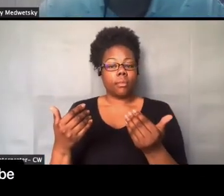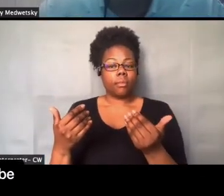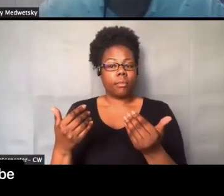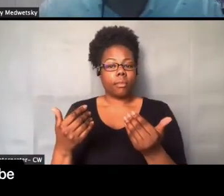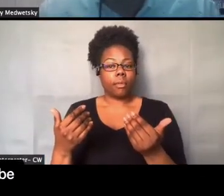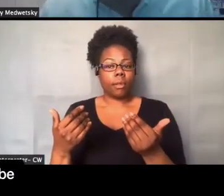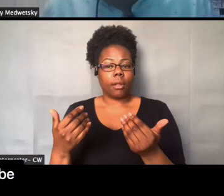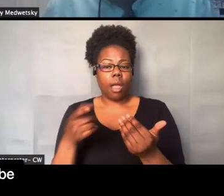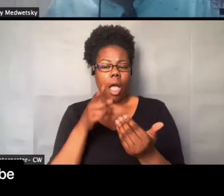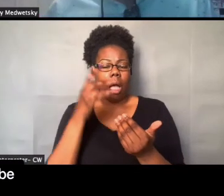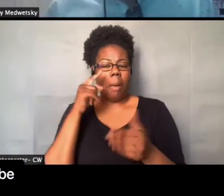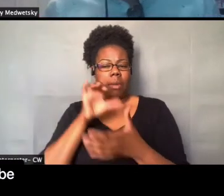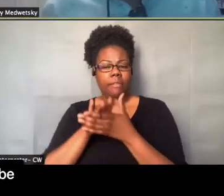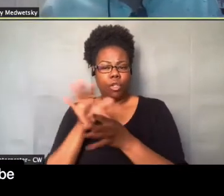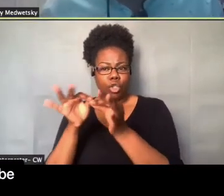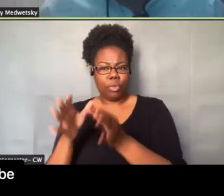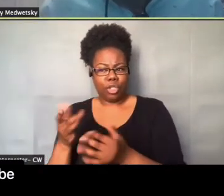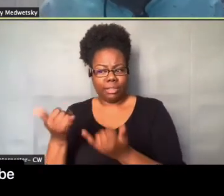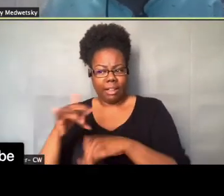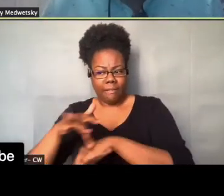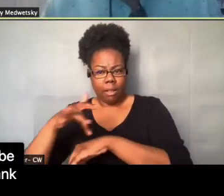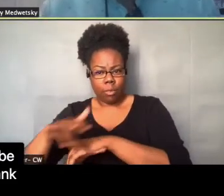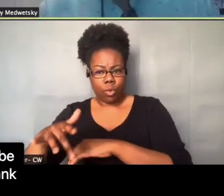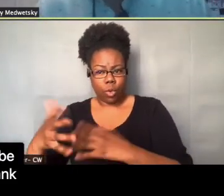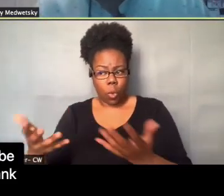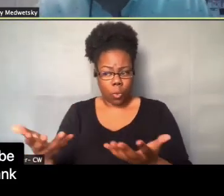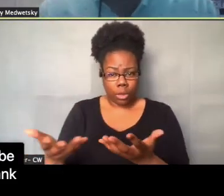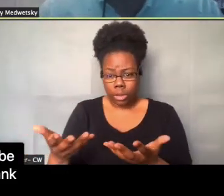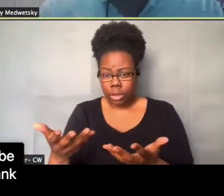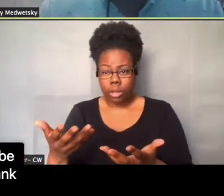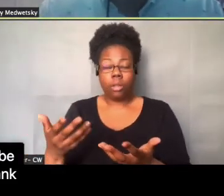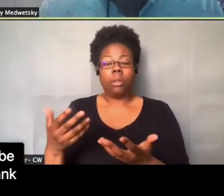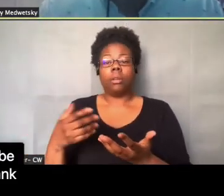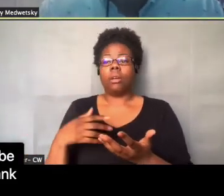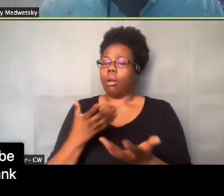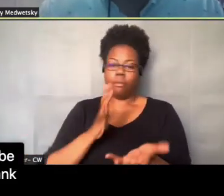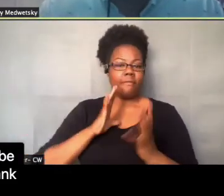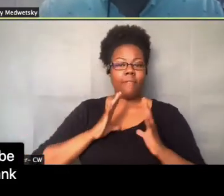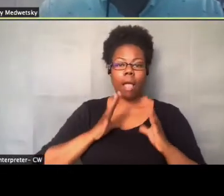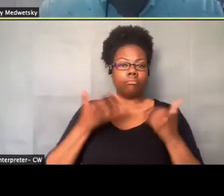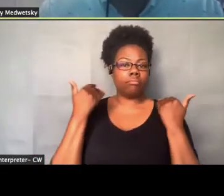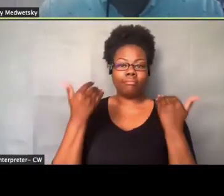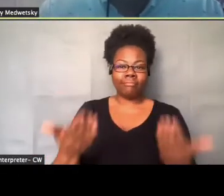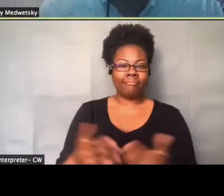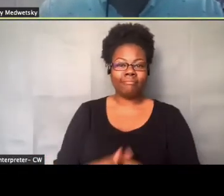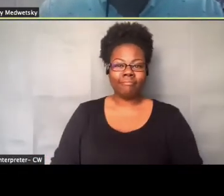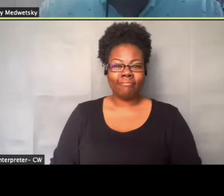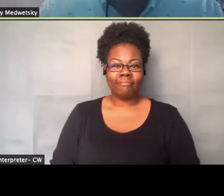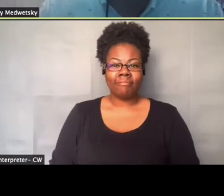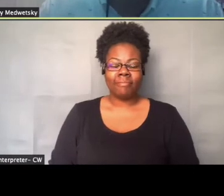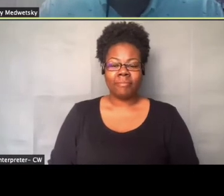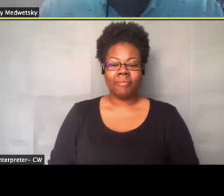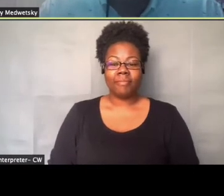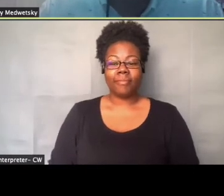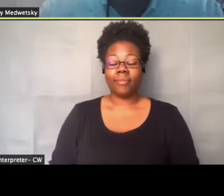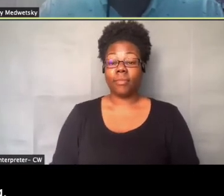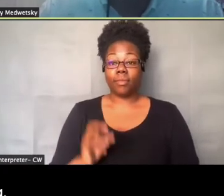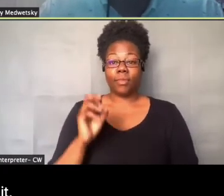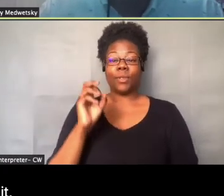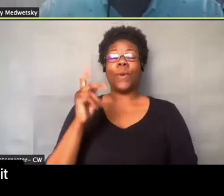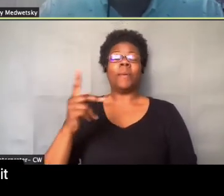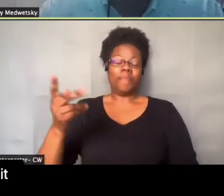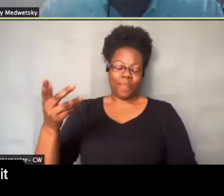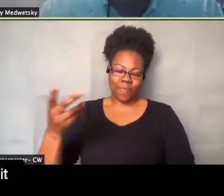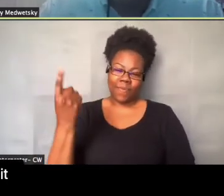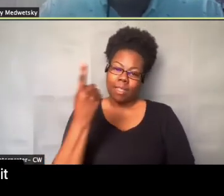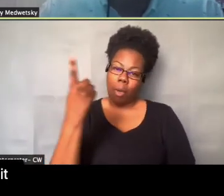need to finish up here. Okay, thank you. Okay. I was asked to talk about over-the-counter hearing aids, so I'm going to